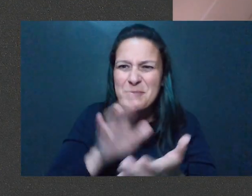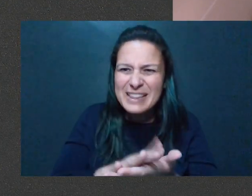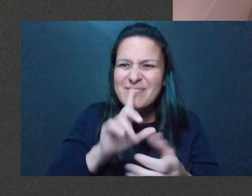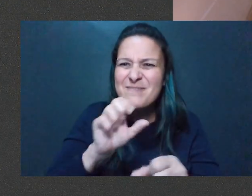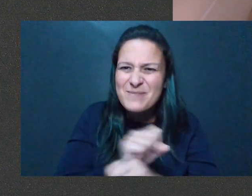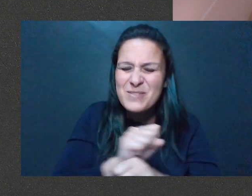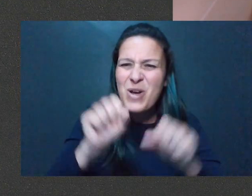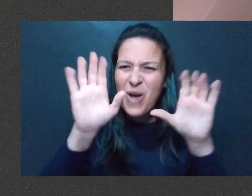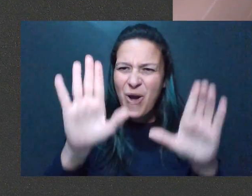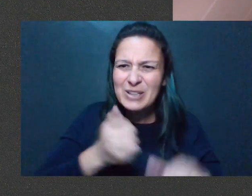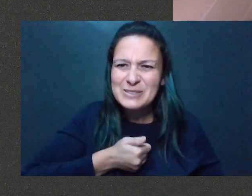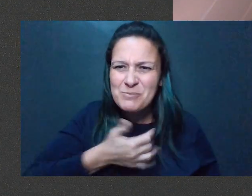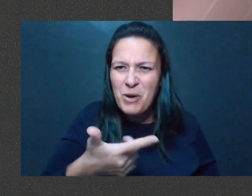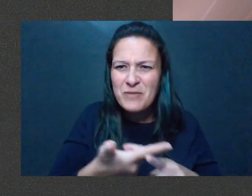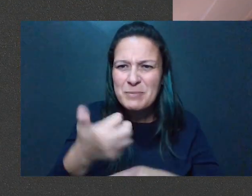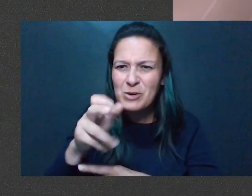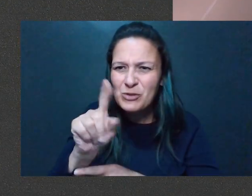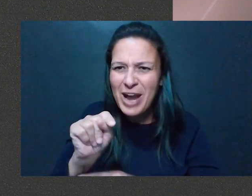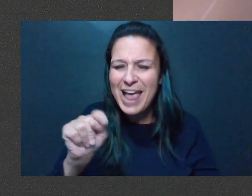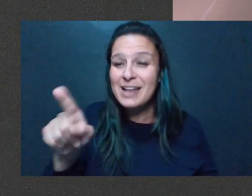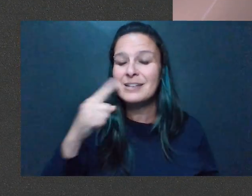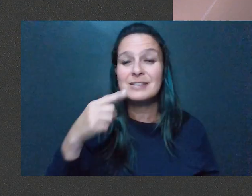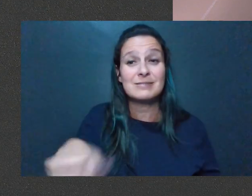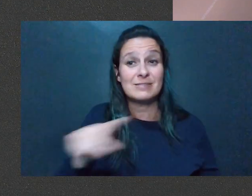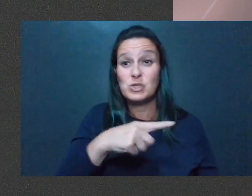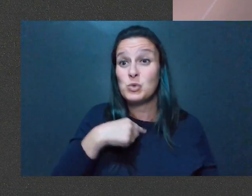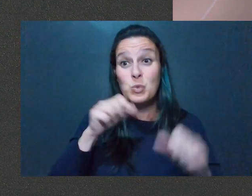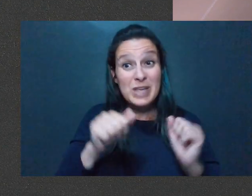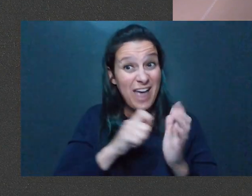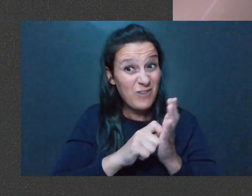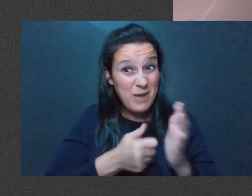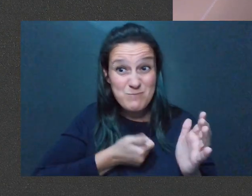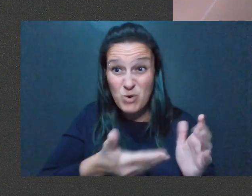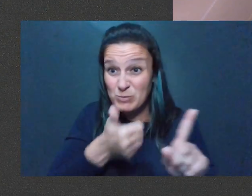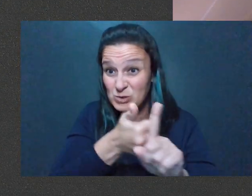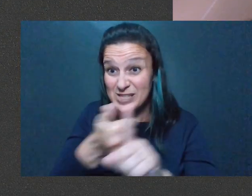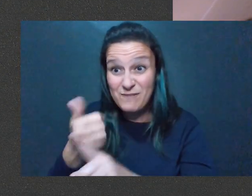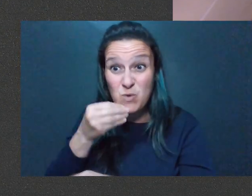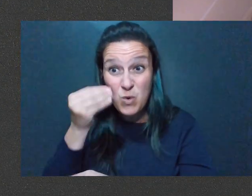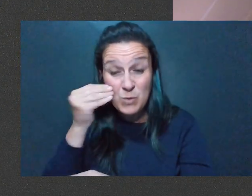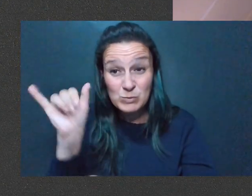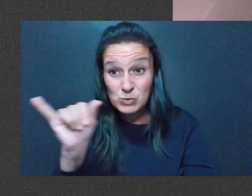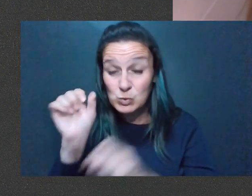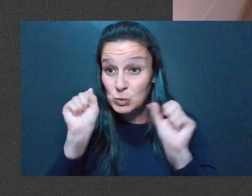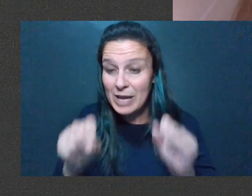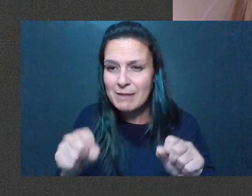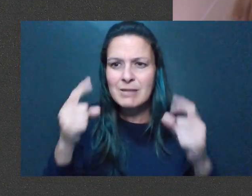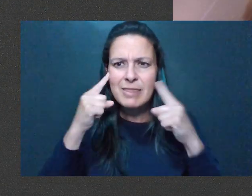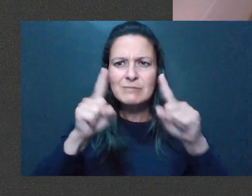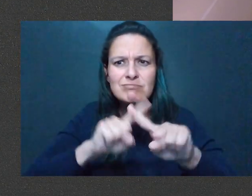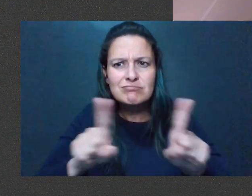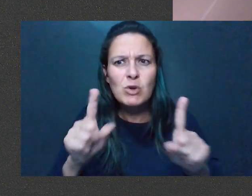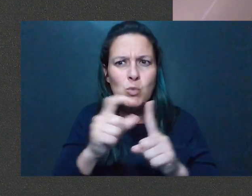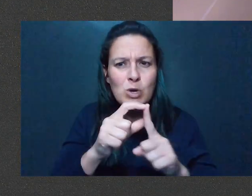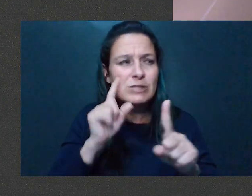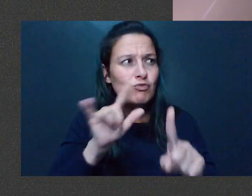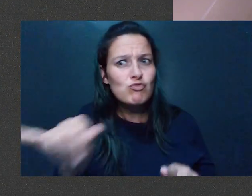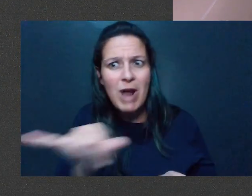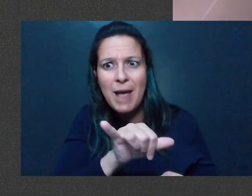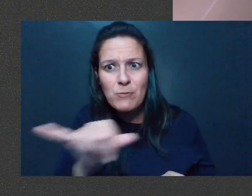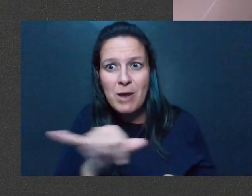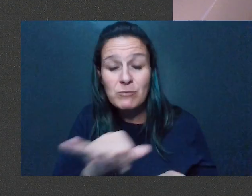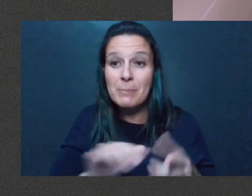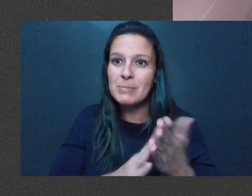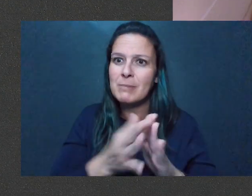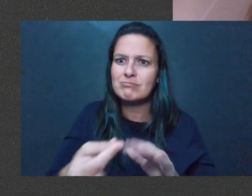rhyming poems were? You can write poems like that at your house too, and you can think of lots of rhyming words and become a great reader just